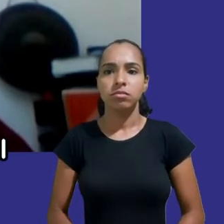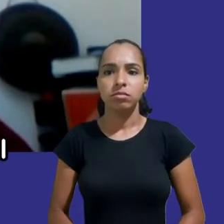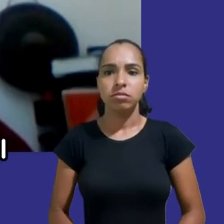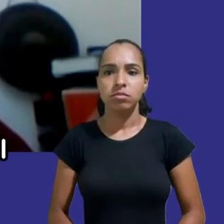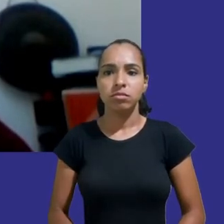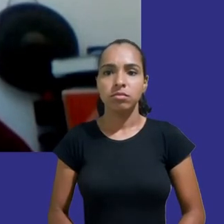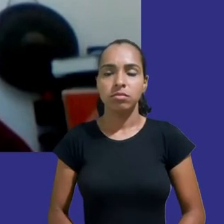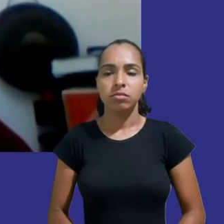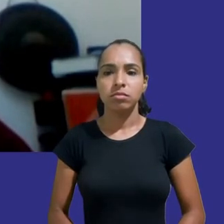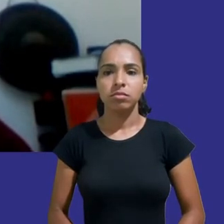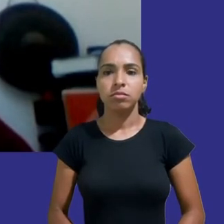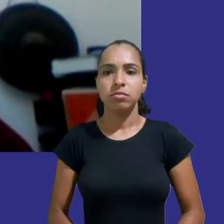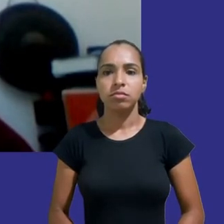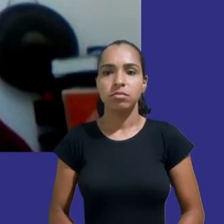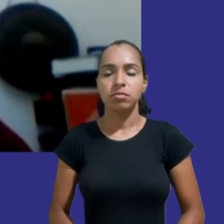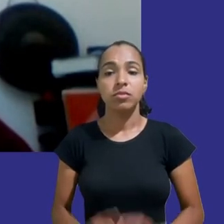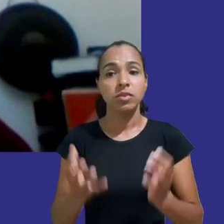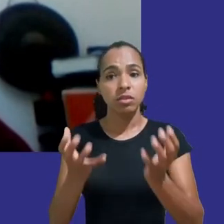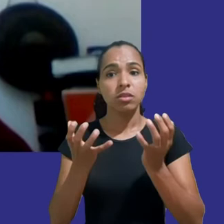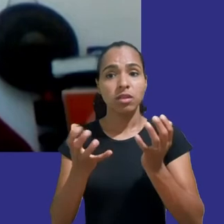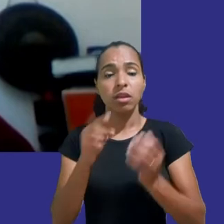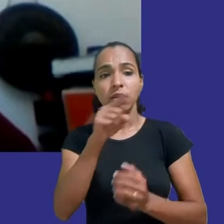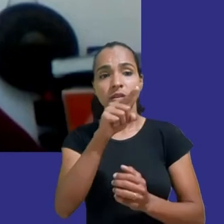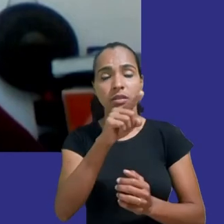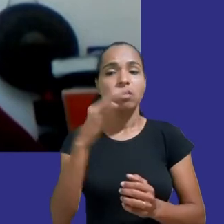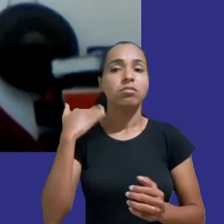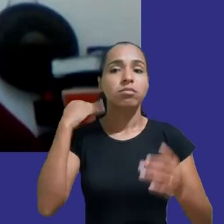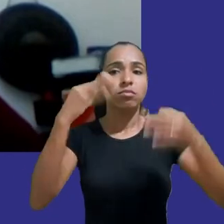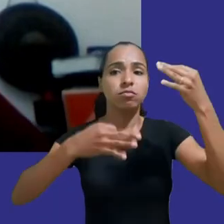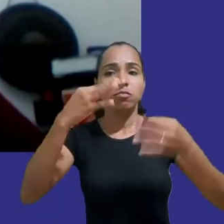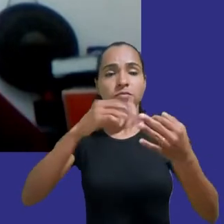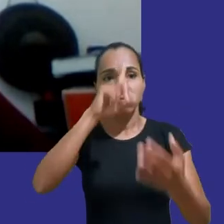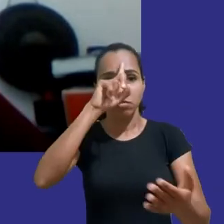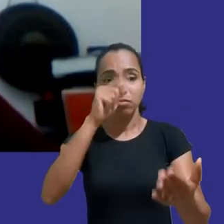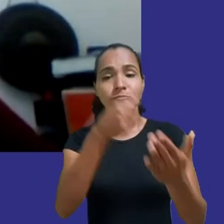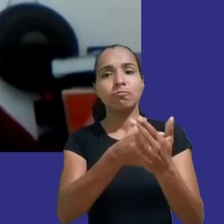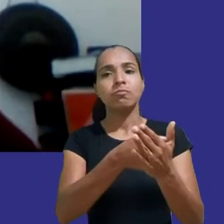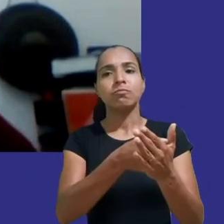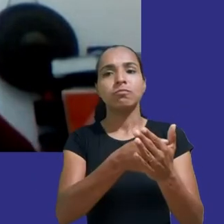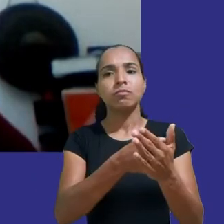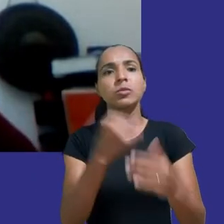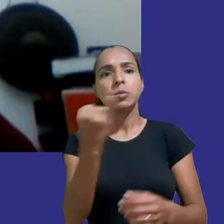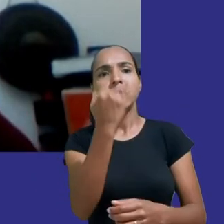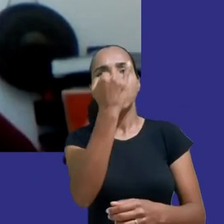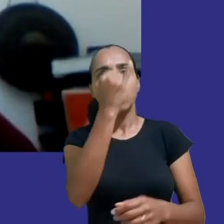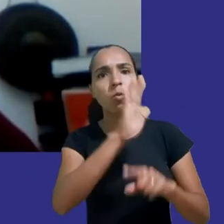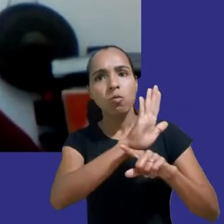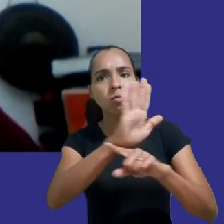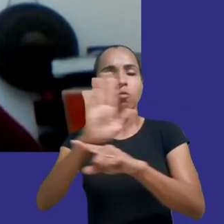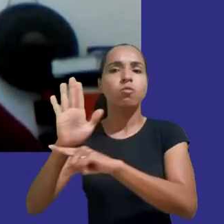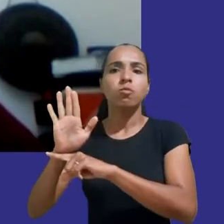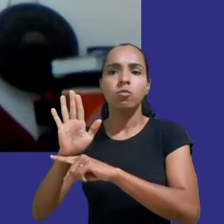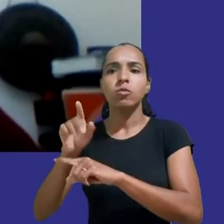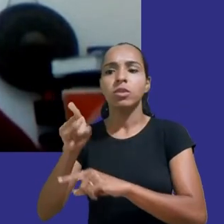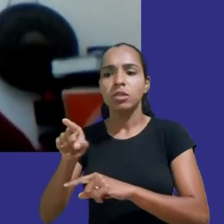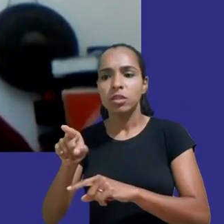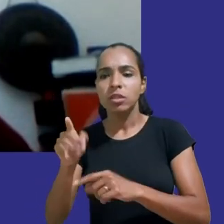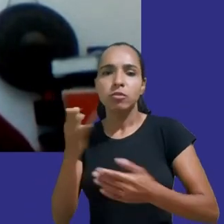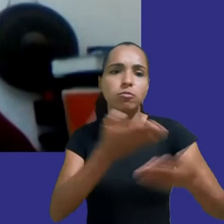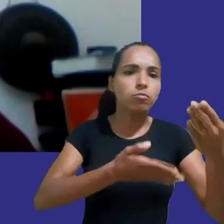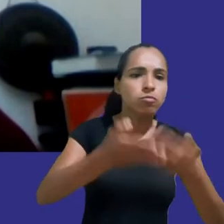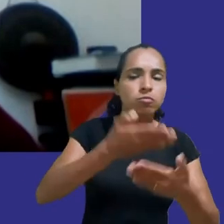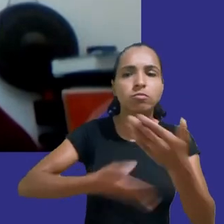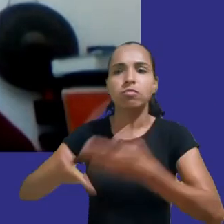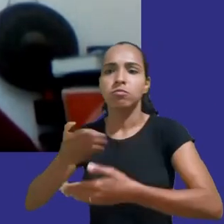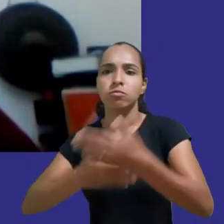radically change the way that platforms then have to interact with those they know to be under 13 or suspect